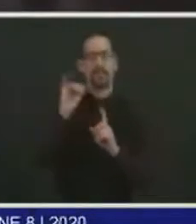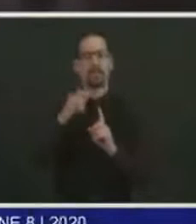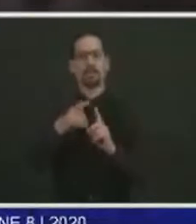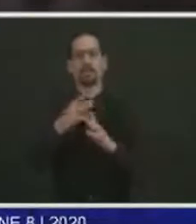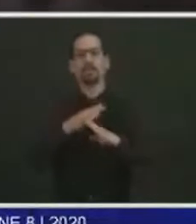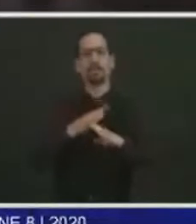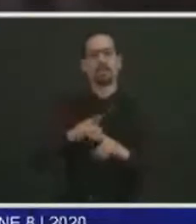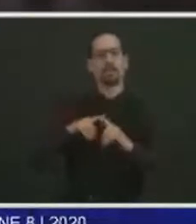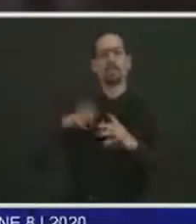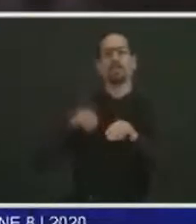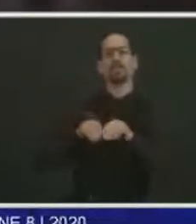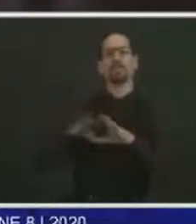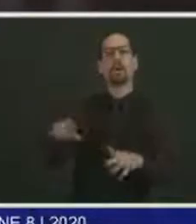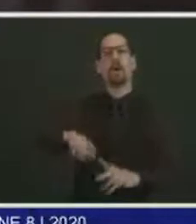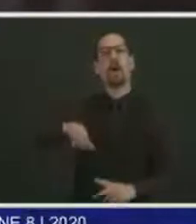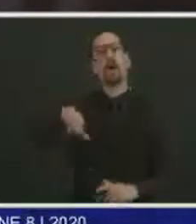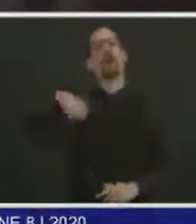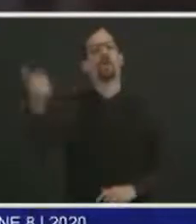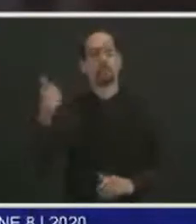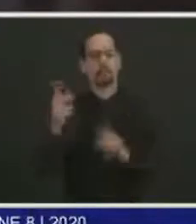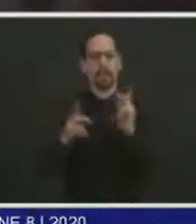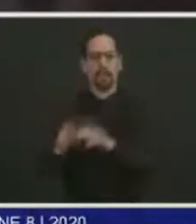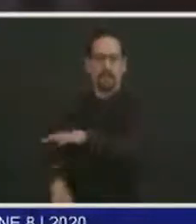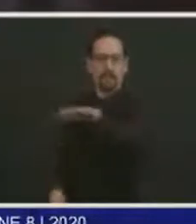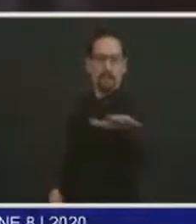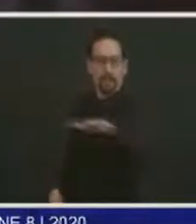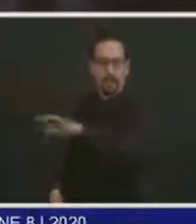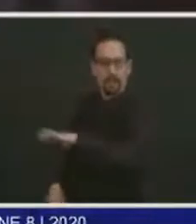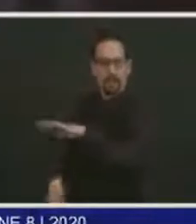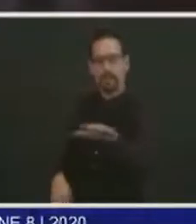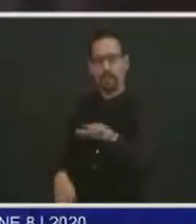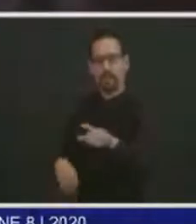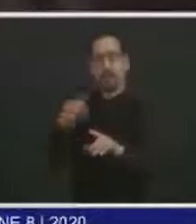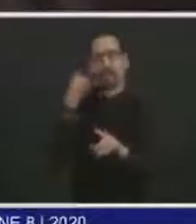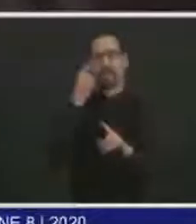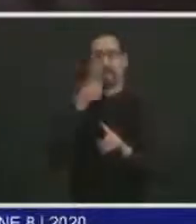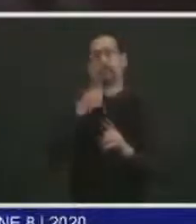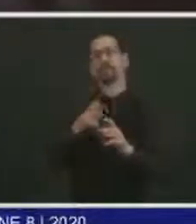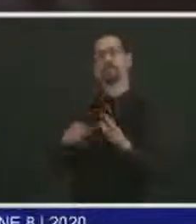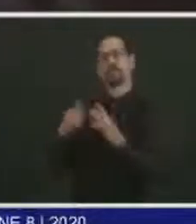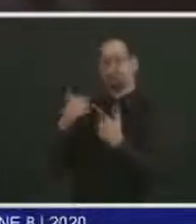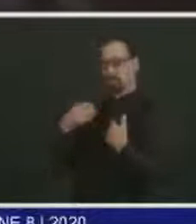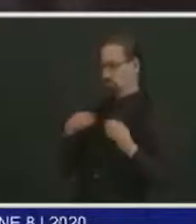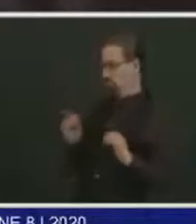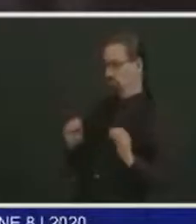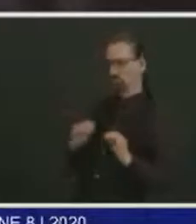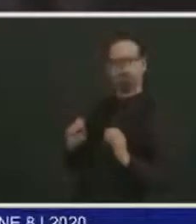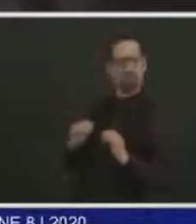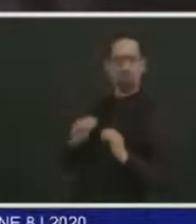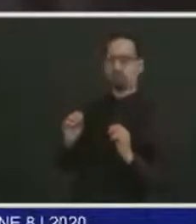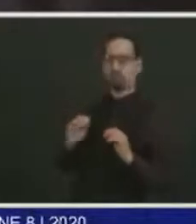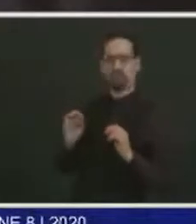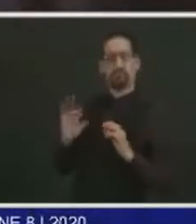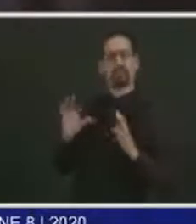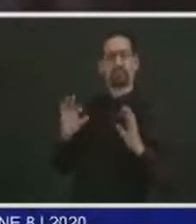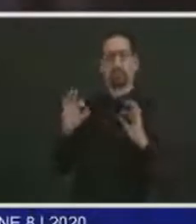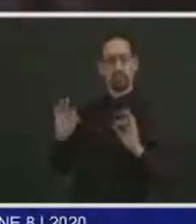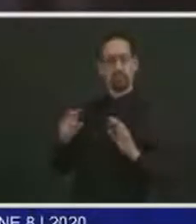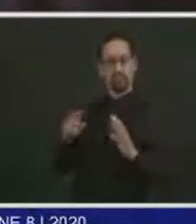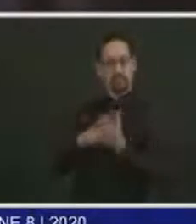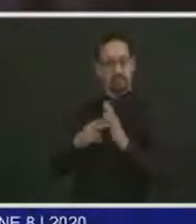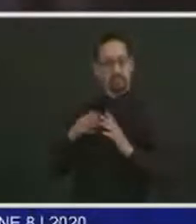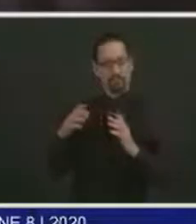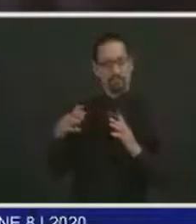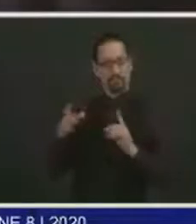not it doesn't mean you're forever immune. You still have to wash your hands, stay 6 feet away, and the whole thing. I've always been a